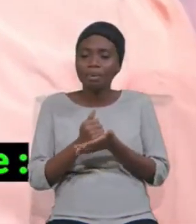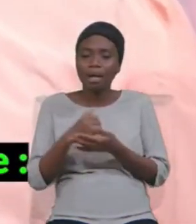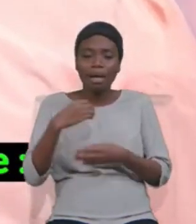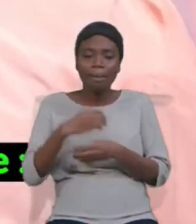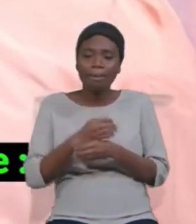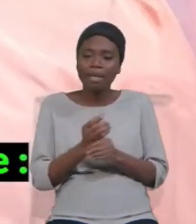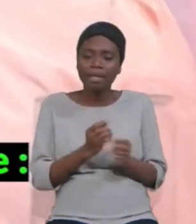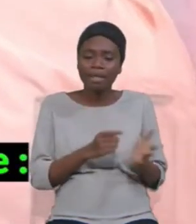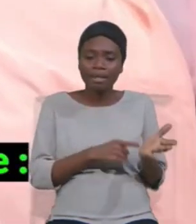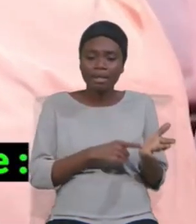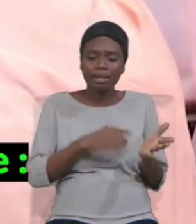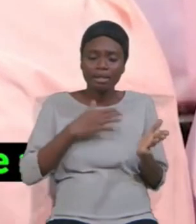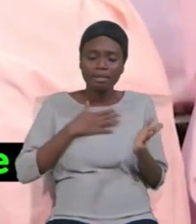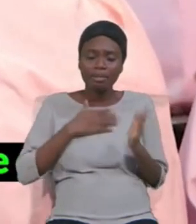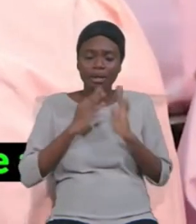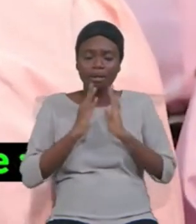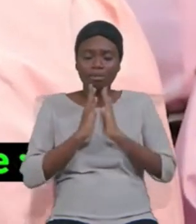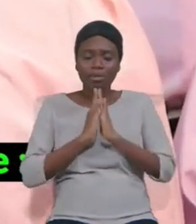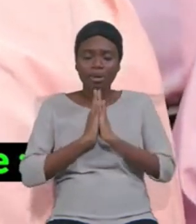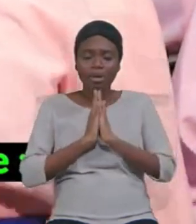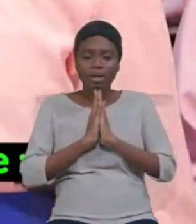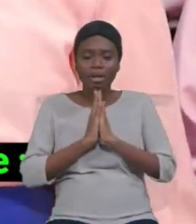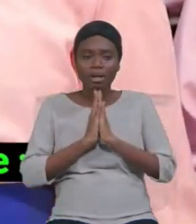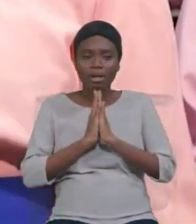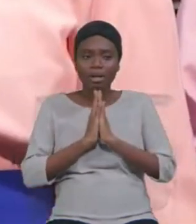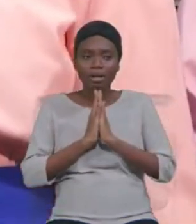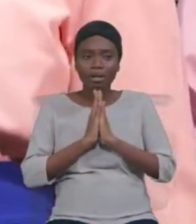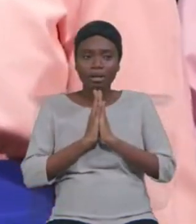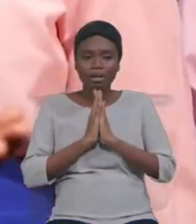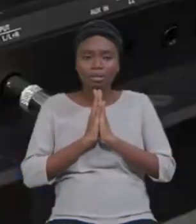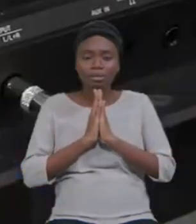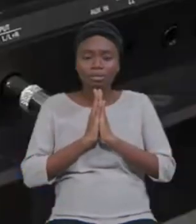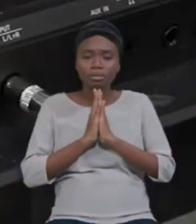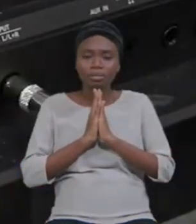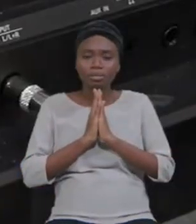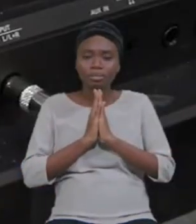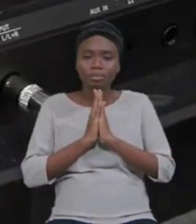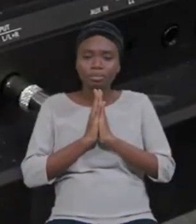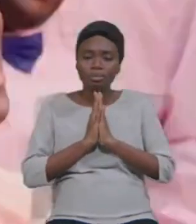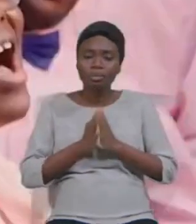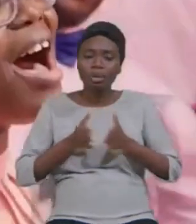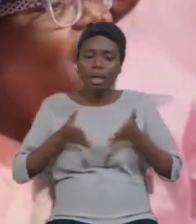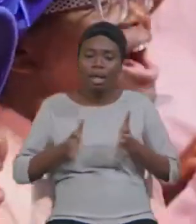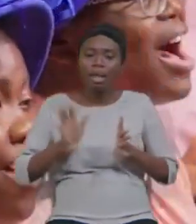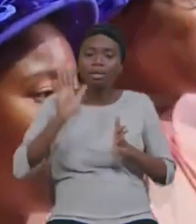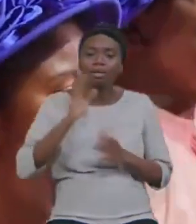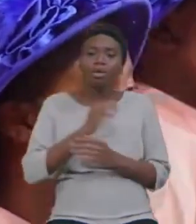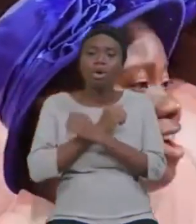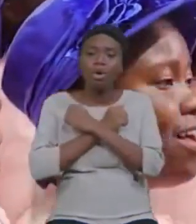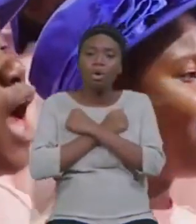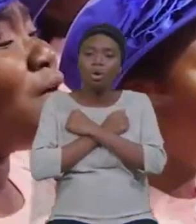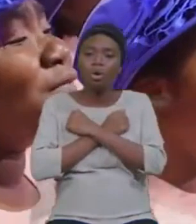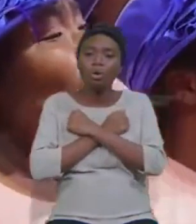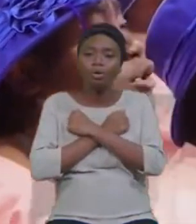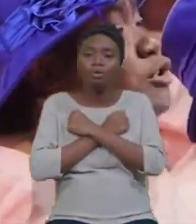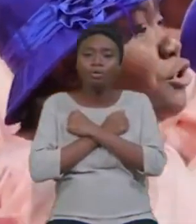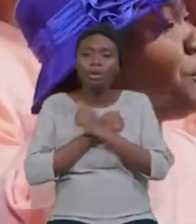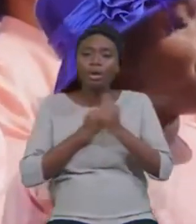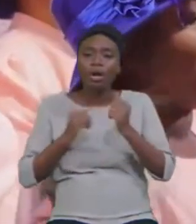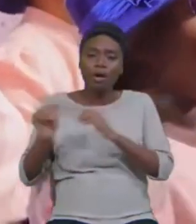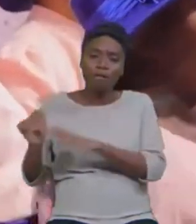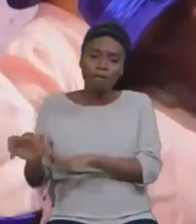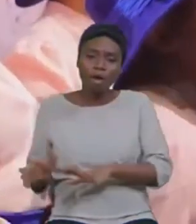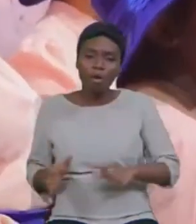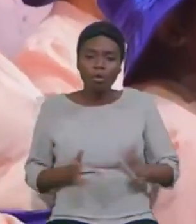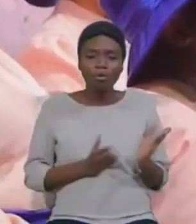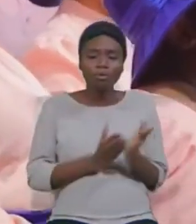help making this my prayer. Let your love Let your love flow